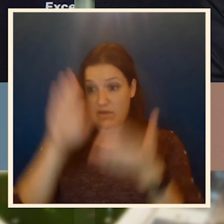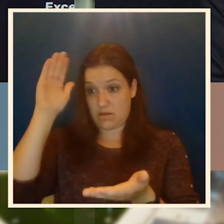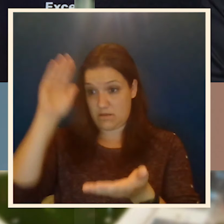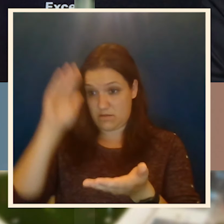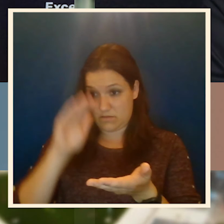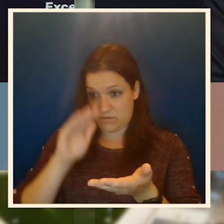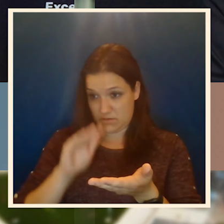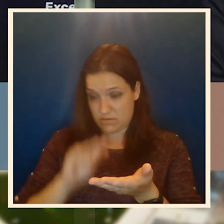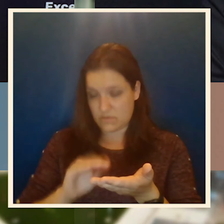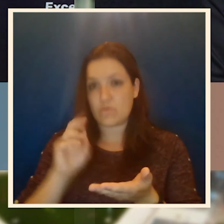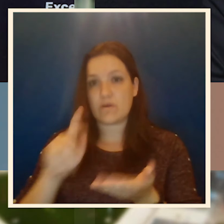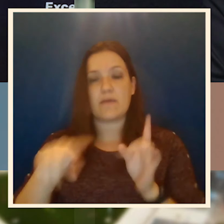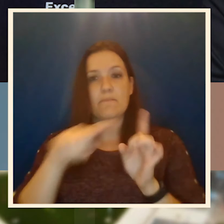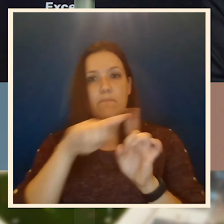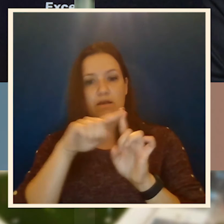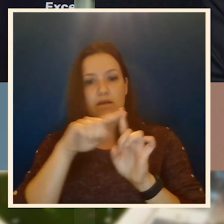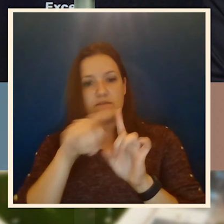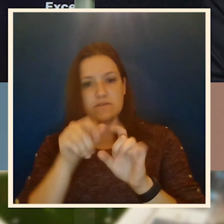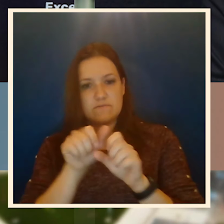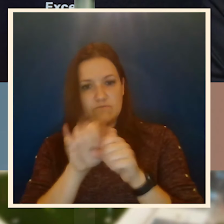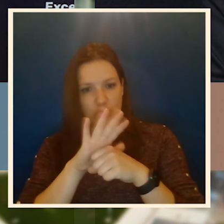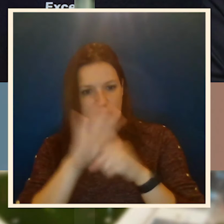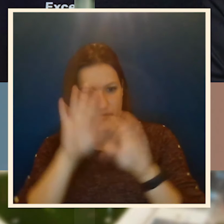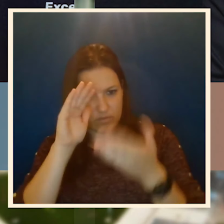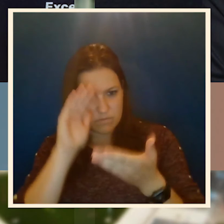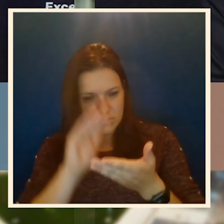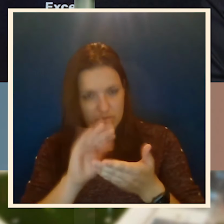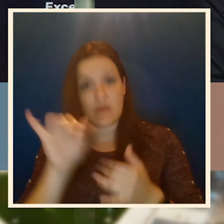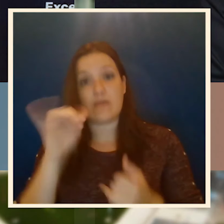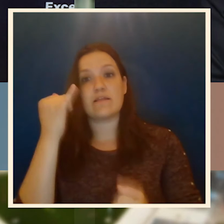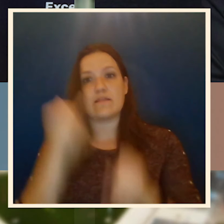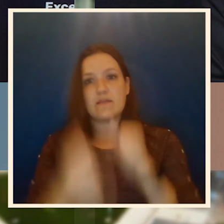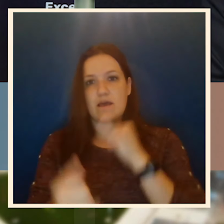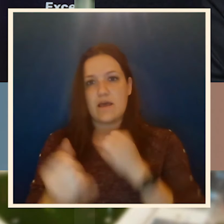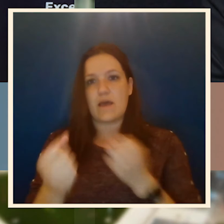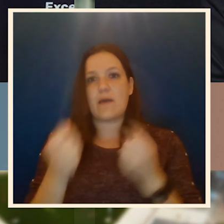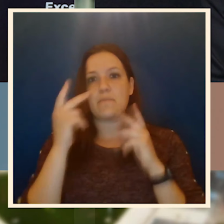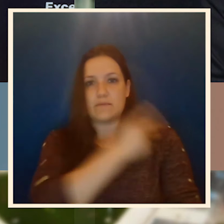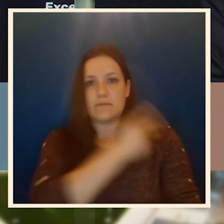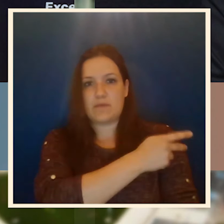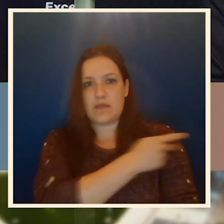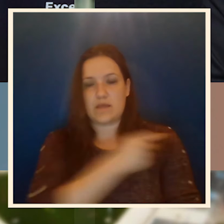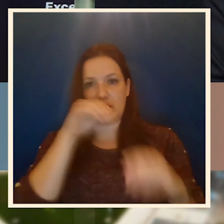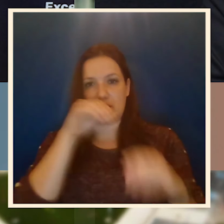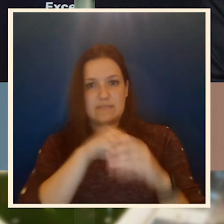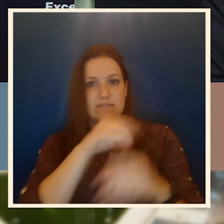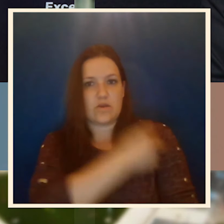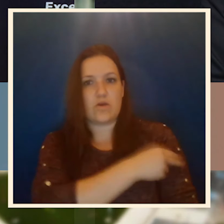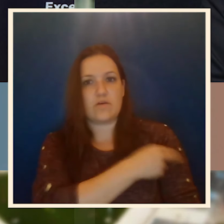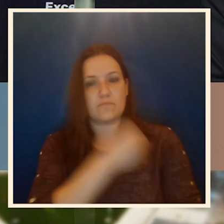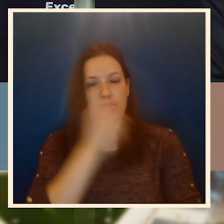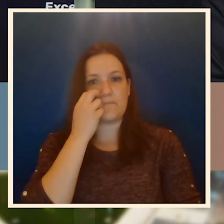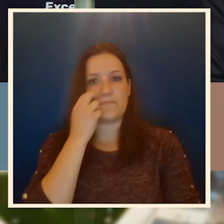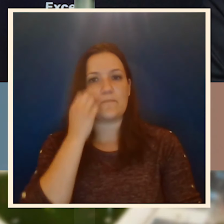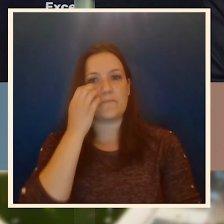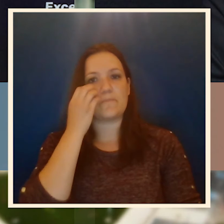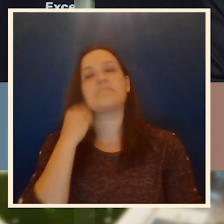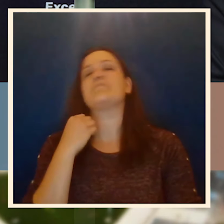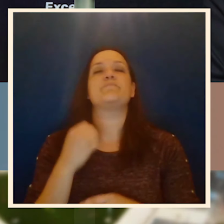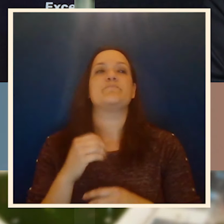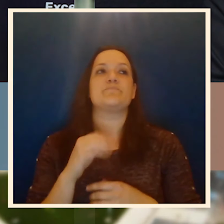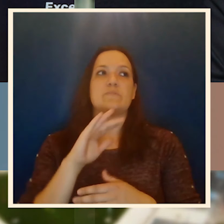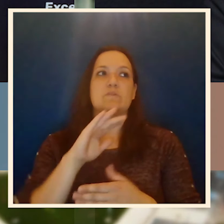getting vaccinated, the decreasing number of deaths and positive cases. And then the last thing he looks at are